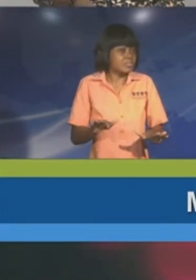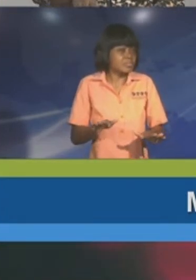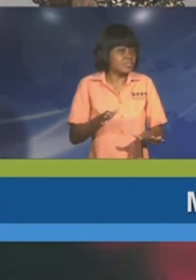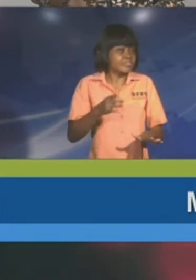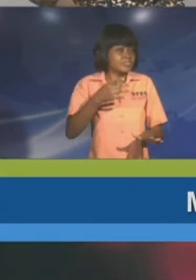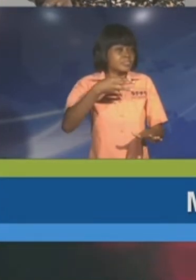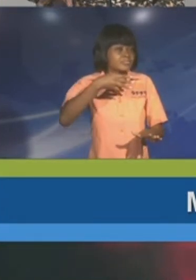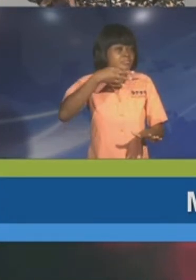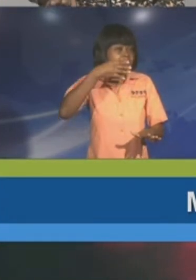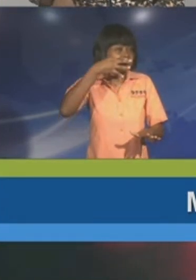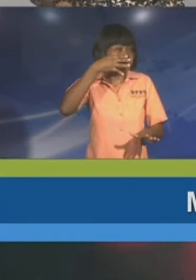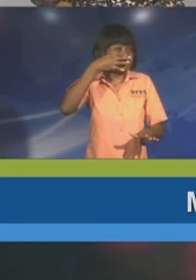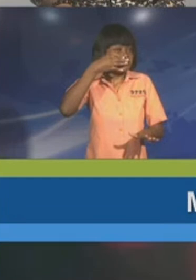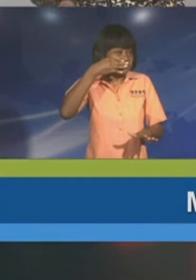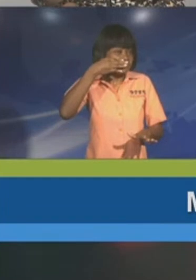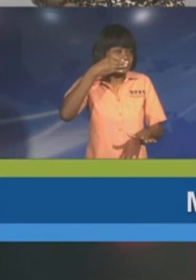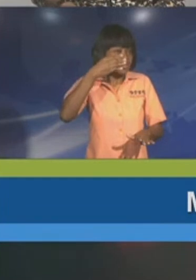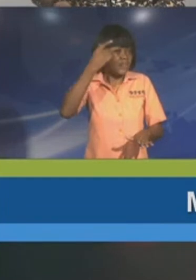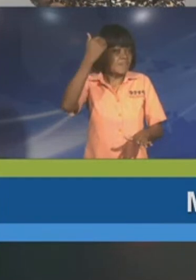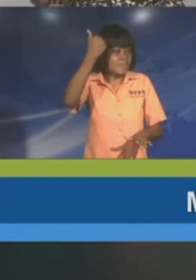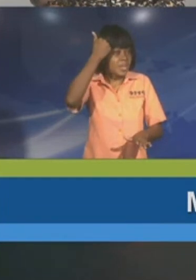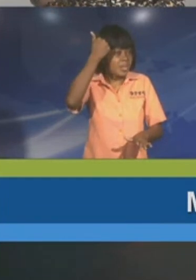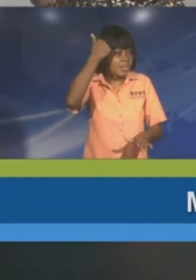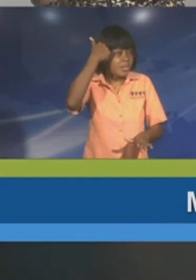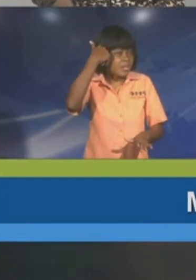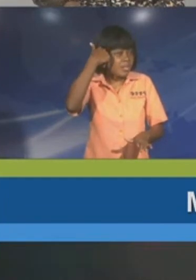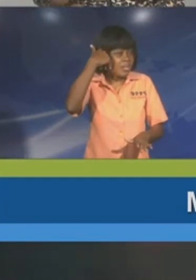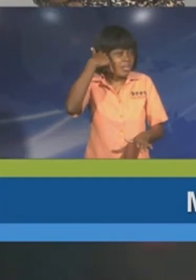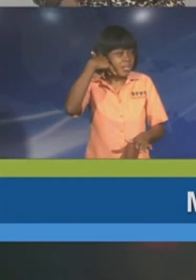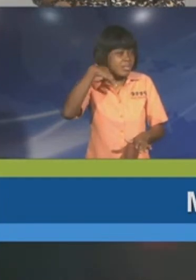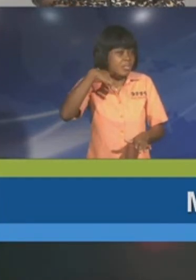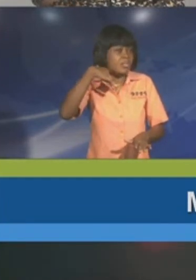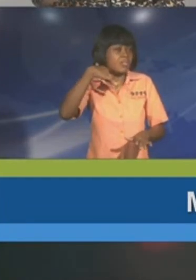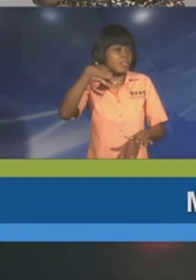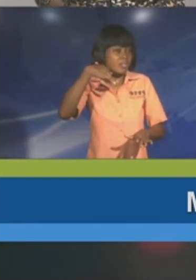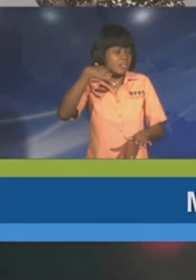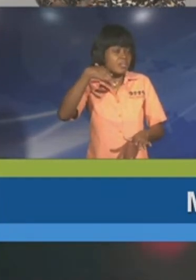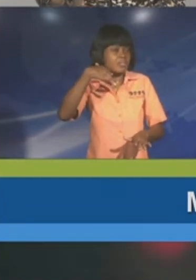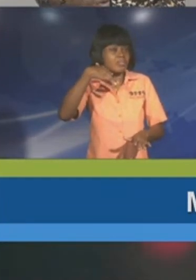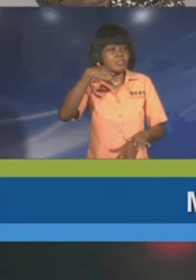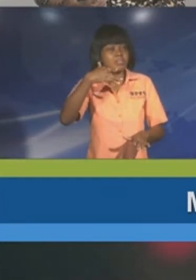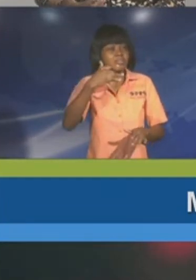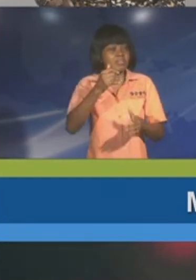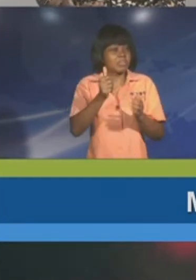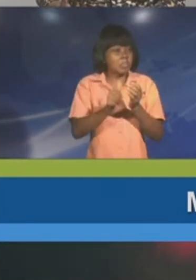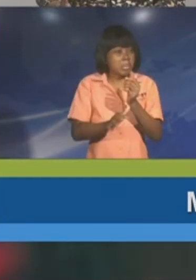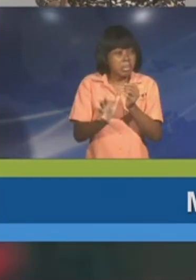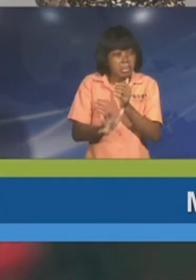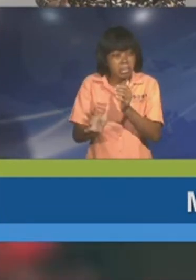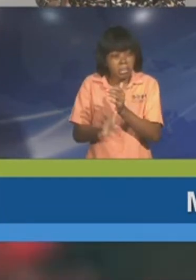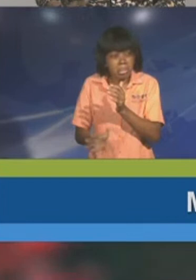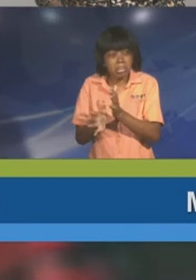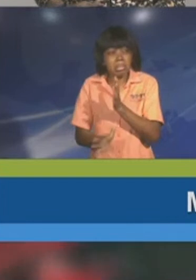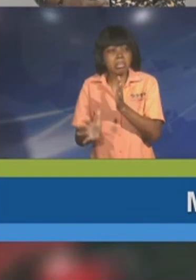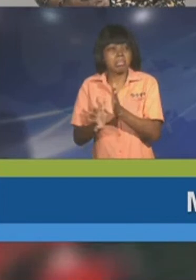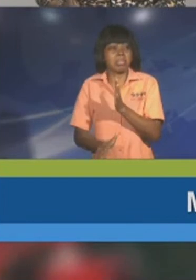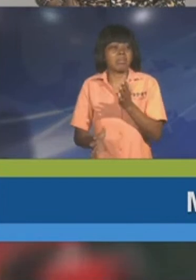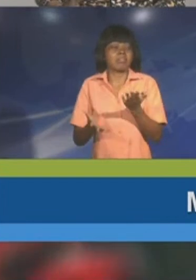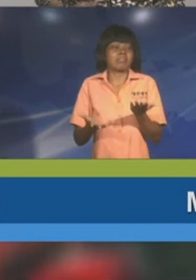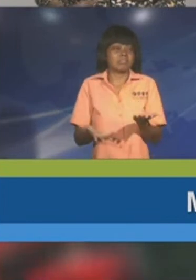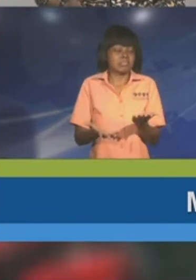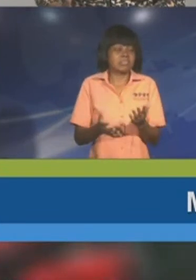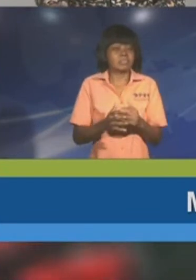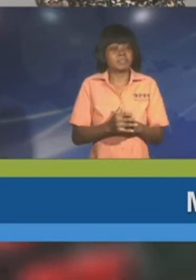fever. And then we have the GI or gastrointestinal symptoms where they'll have diarrhea, they'll have cramping abdominal pain,